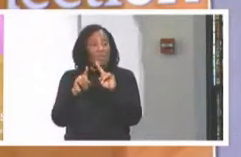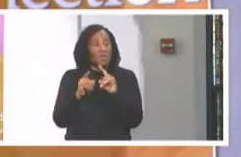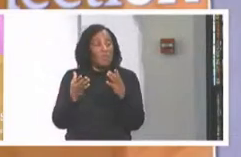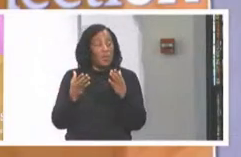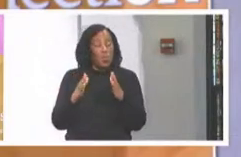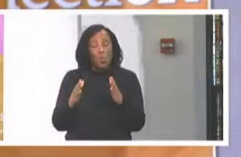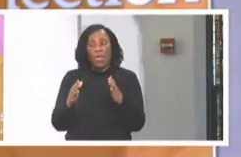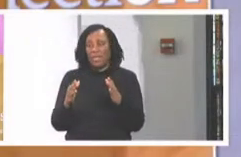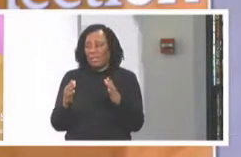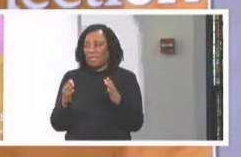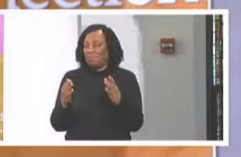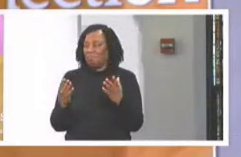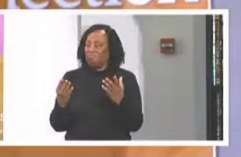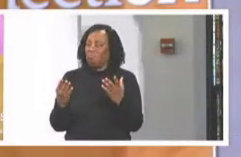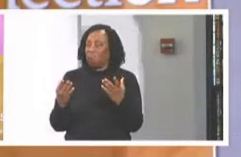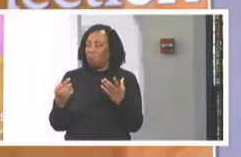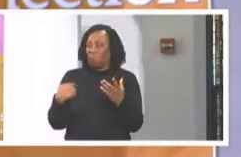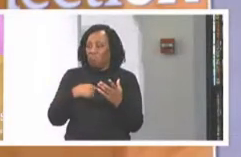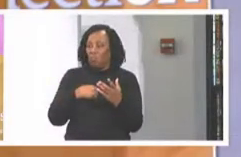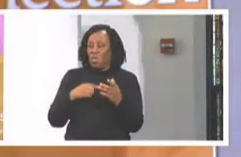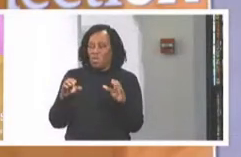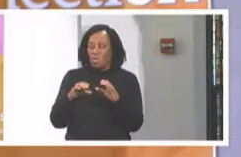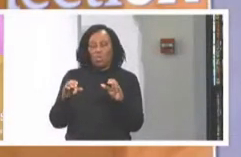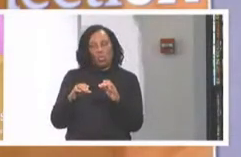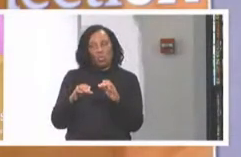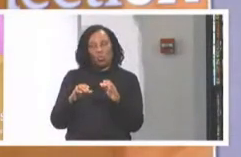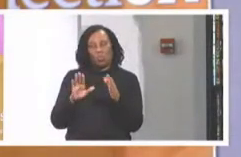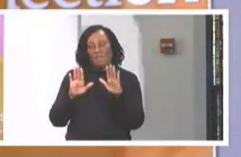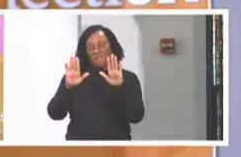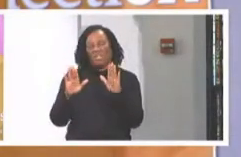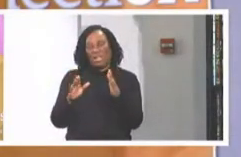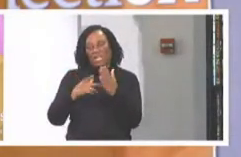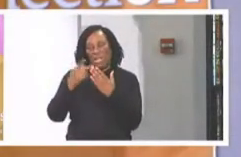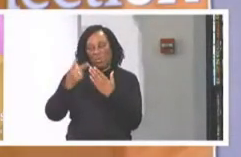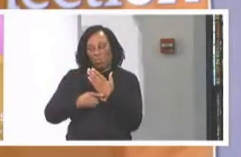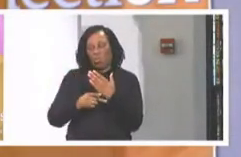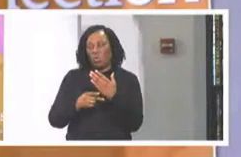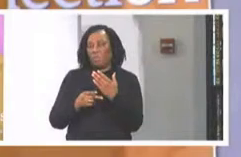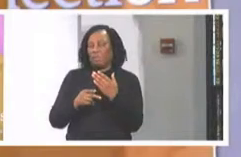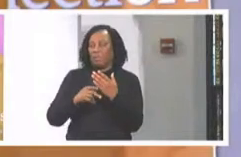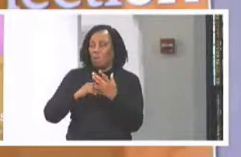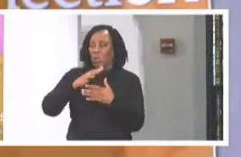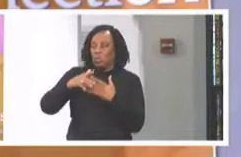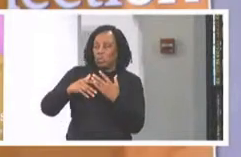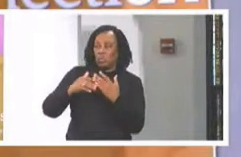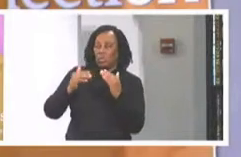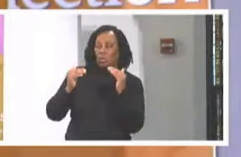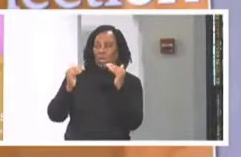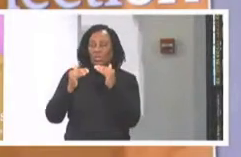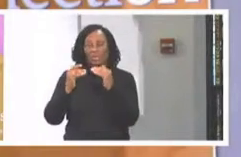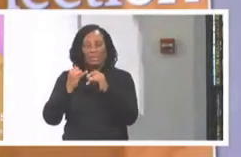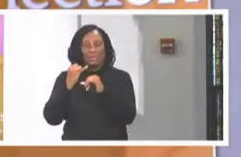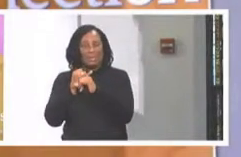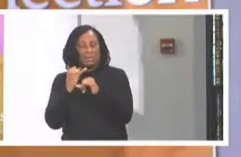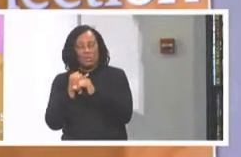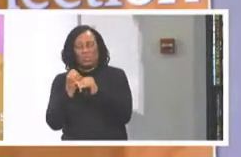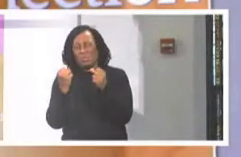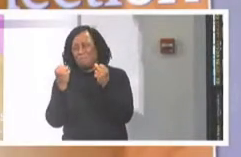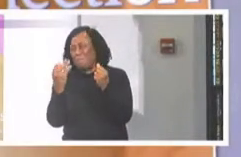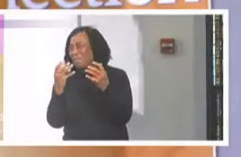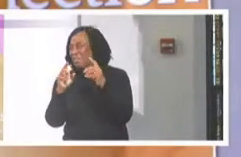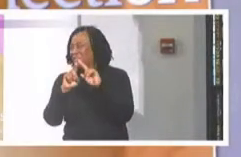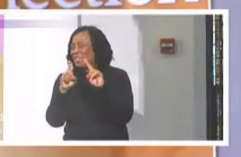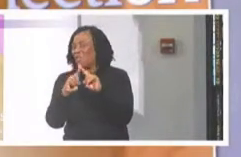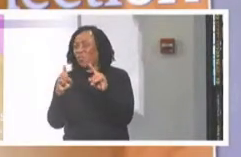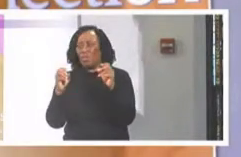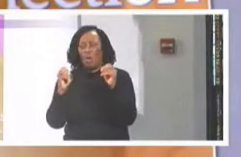programming that we do week by week with our young people through the Bethel Social Justice Institute. All the ways that we're impacting our community in beautiful